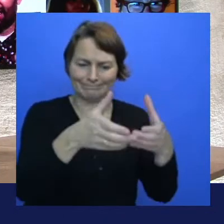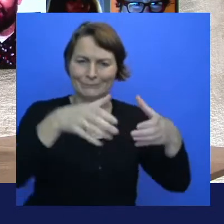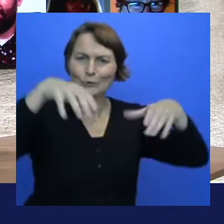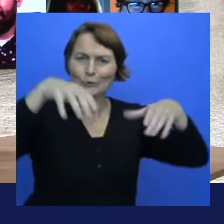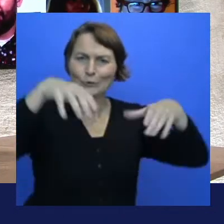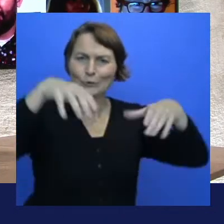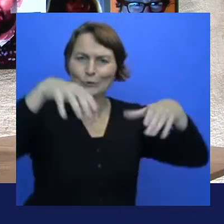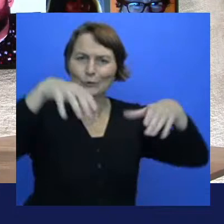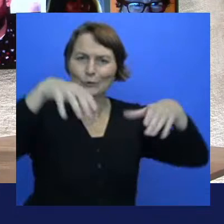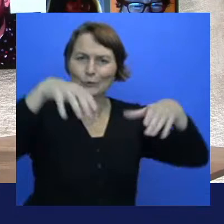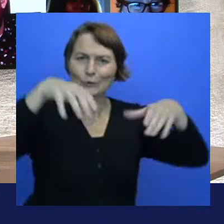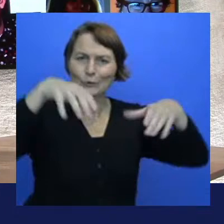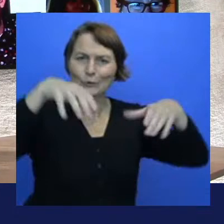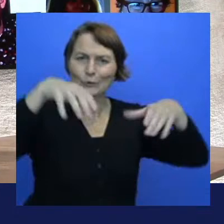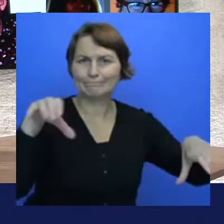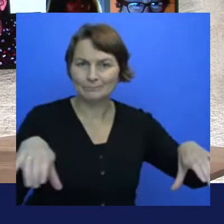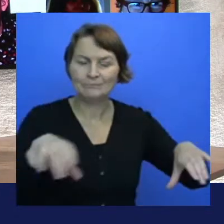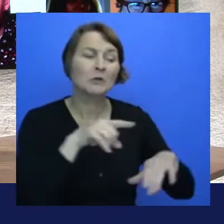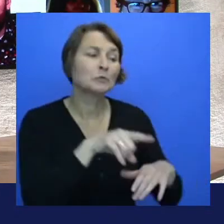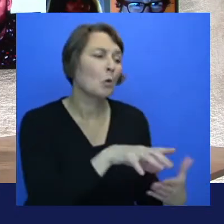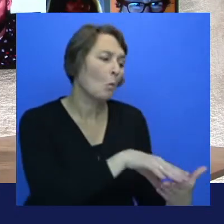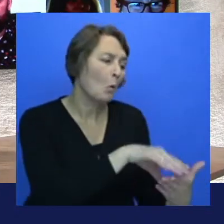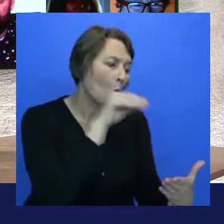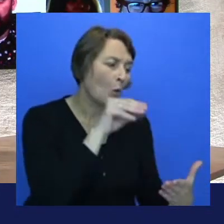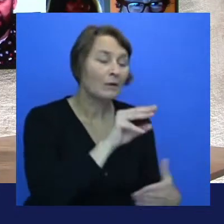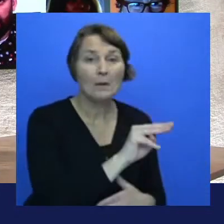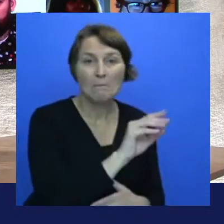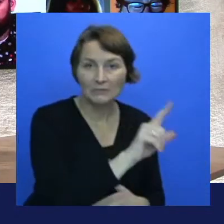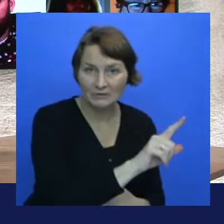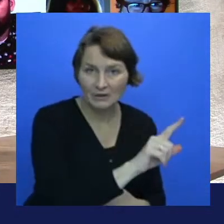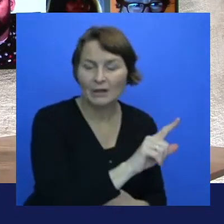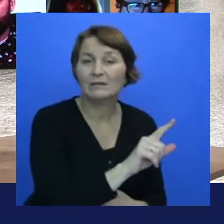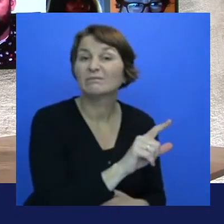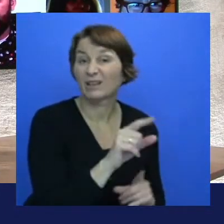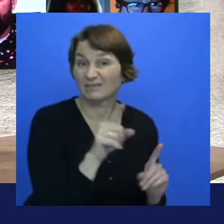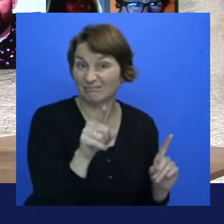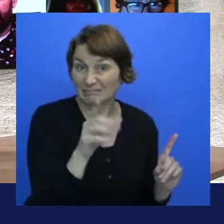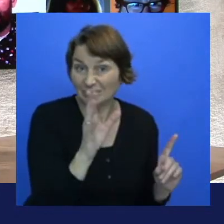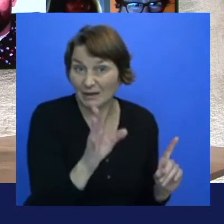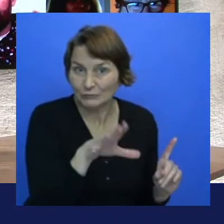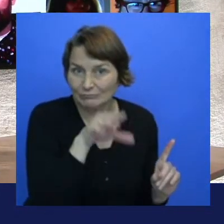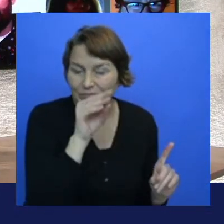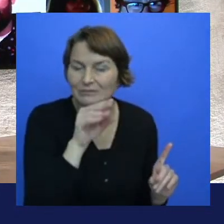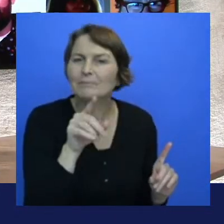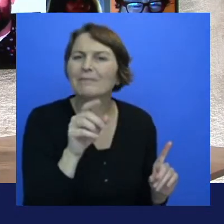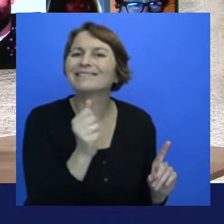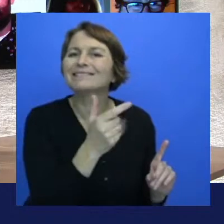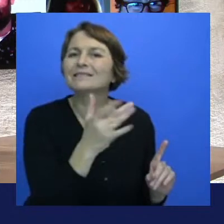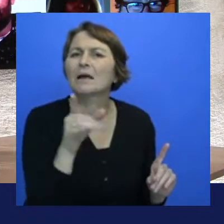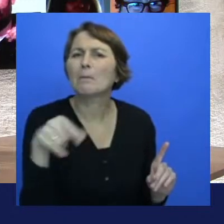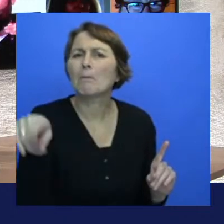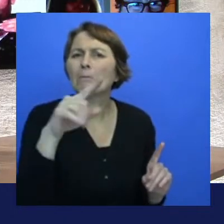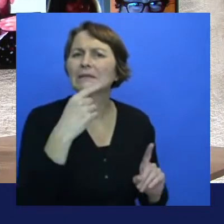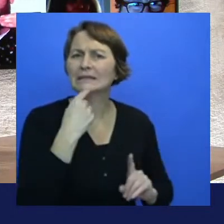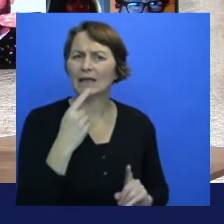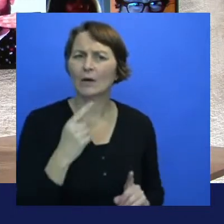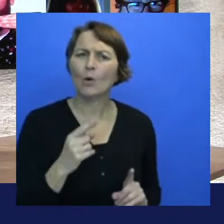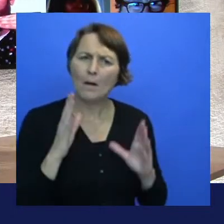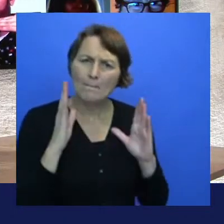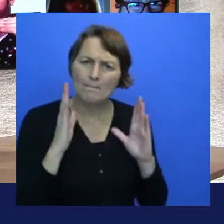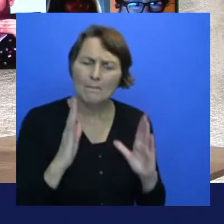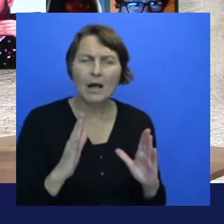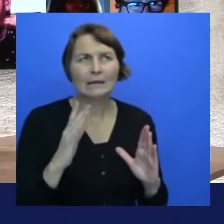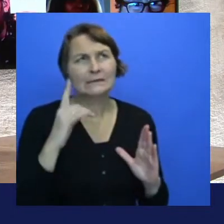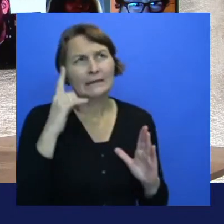actual machine learning, not just calling cognitive service, which is you should totally do because it's awesome. Some people say like we should start